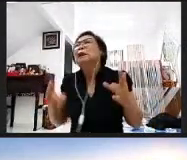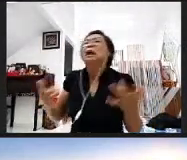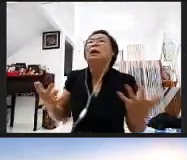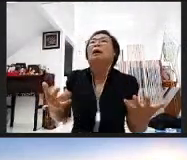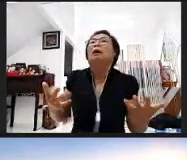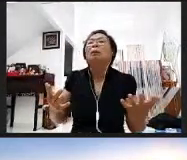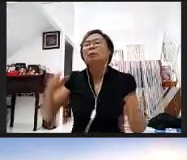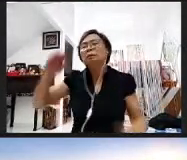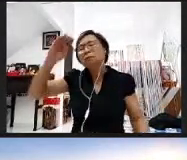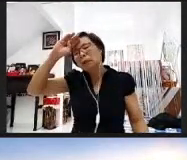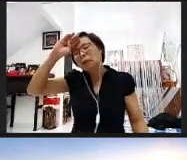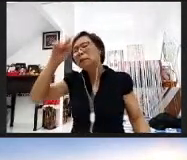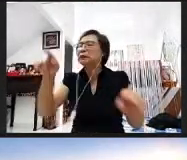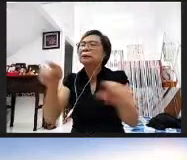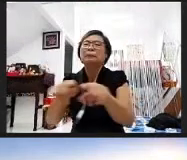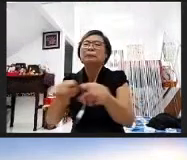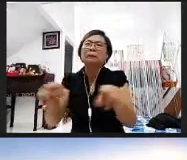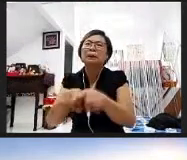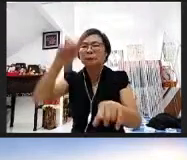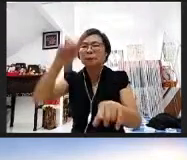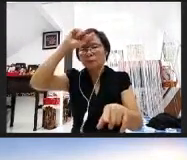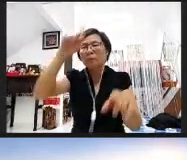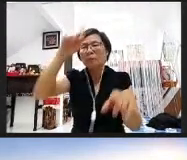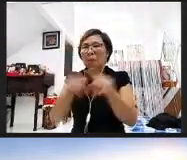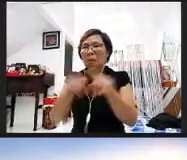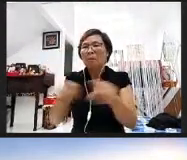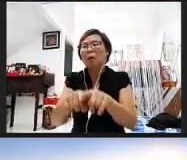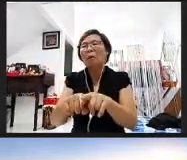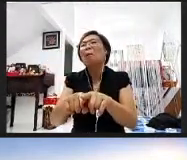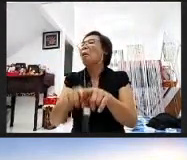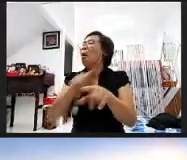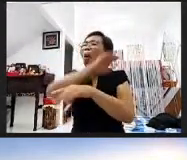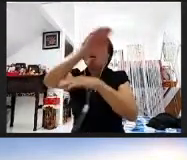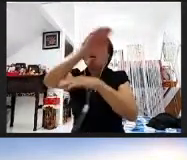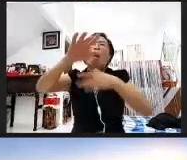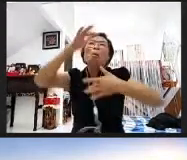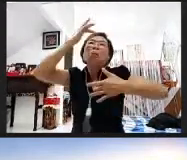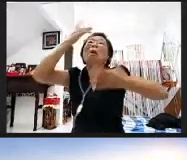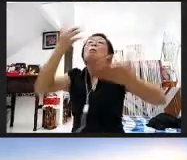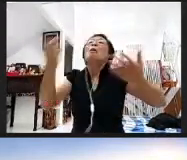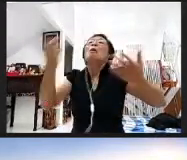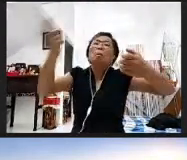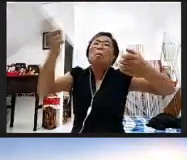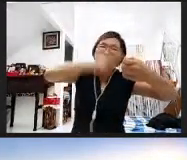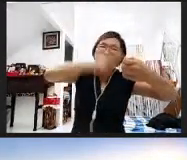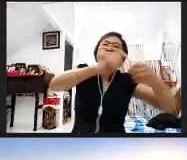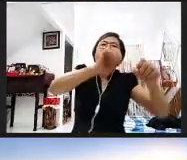symptoms, not much different, but the causes, conditions are all related to COVID. Another one is